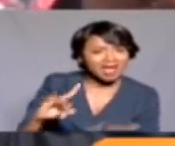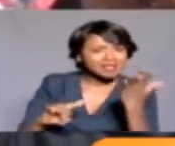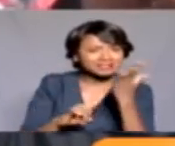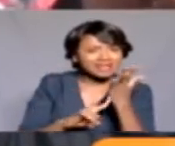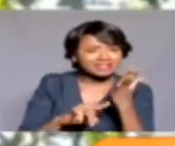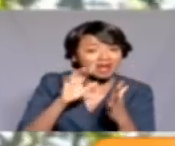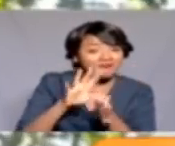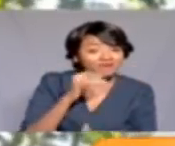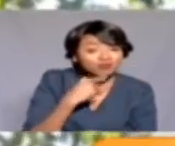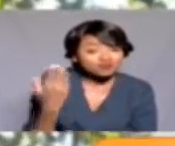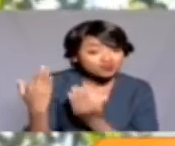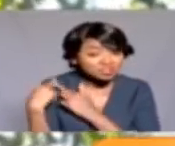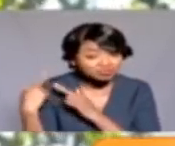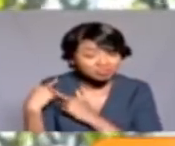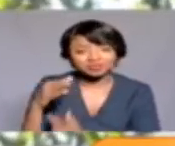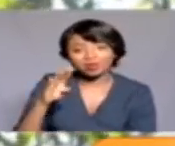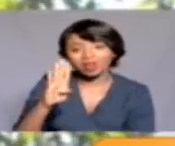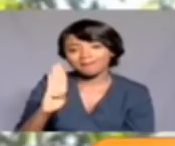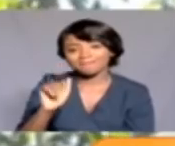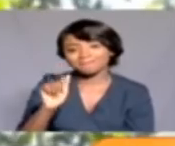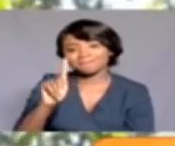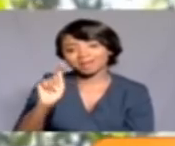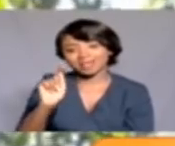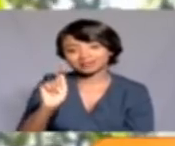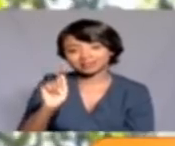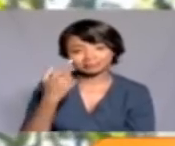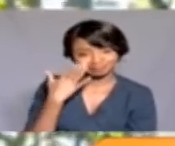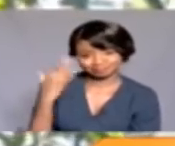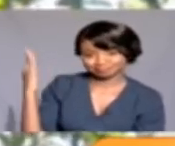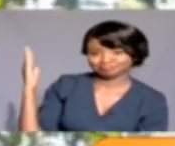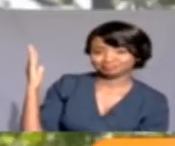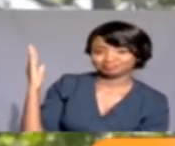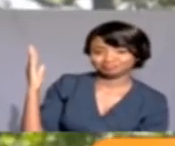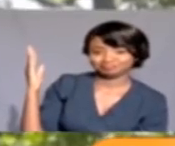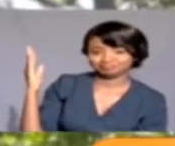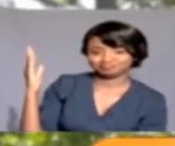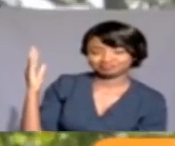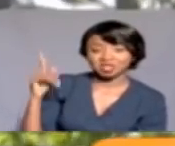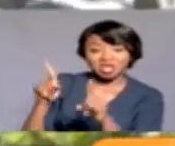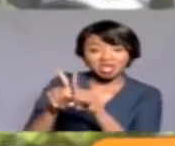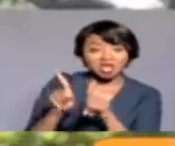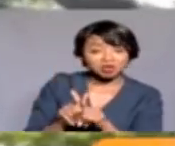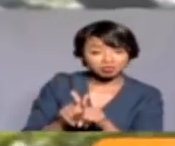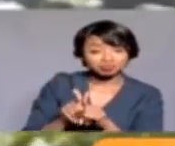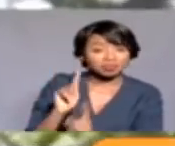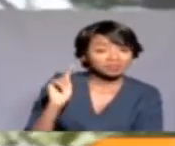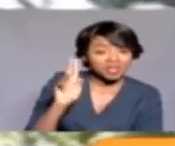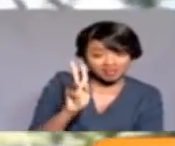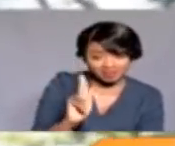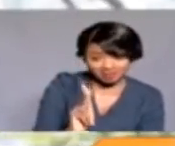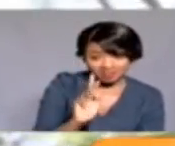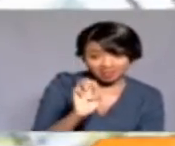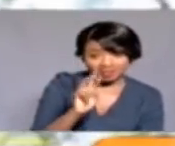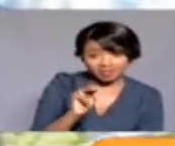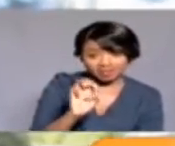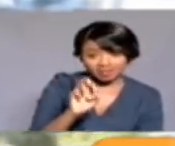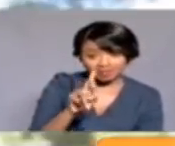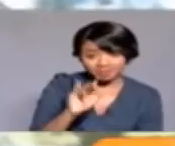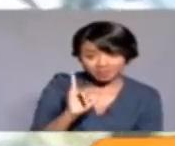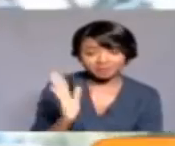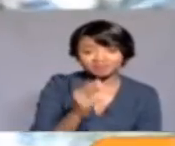bat. Scientists and researchers from the National Museum of Kenya, the Kenya Medical Research Institute, KEMRI, the Kenya Wildlife